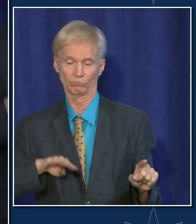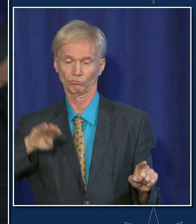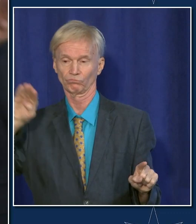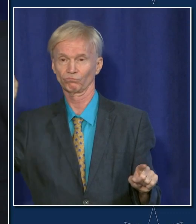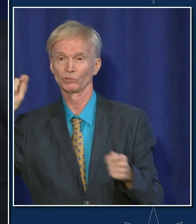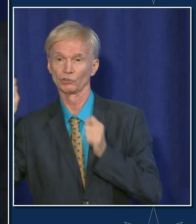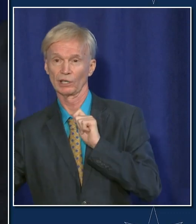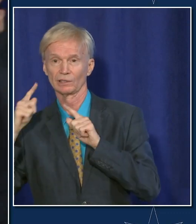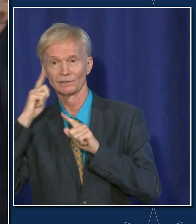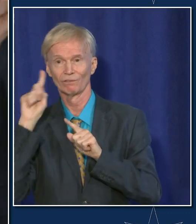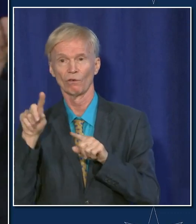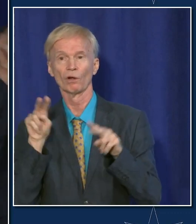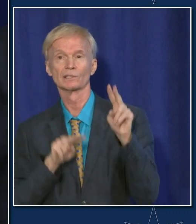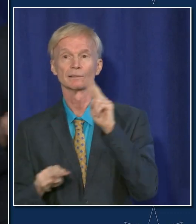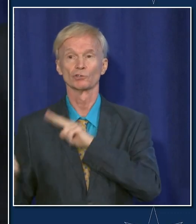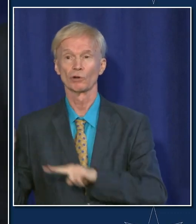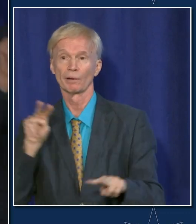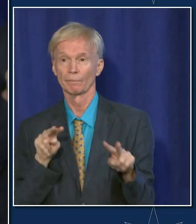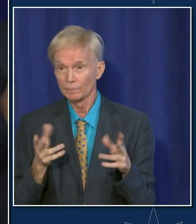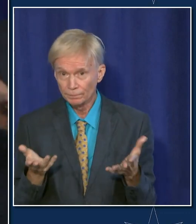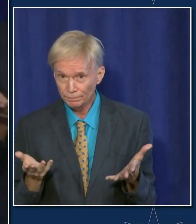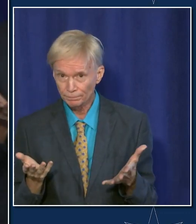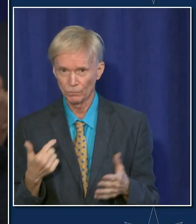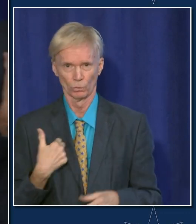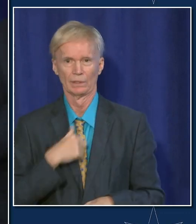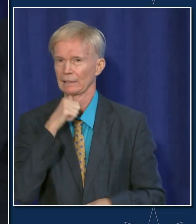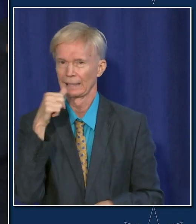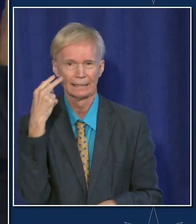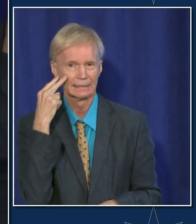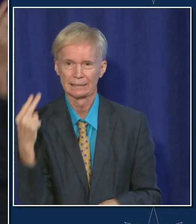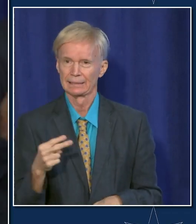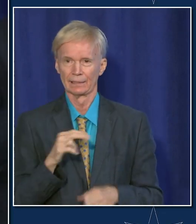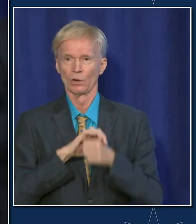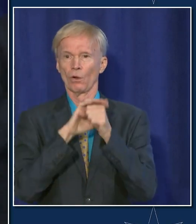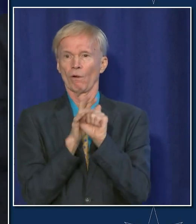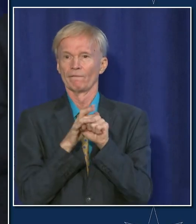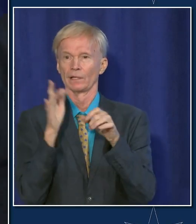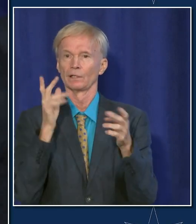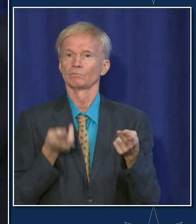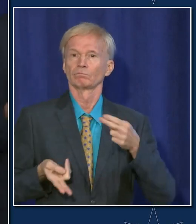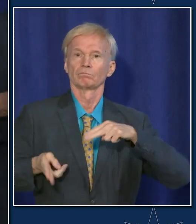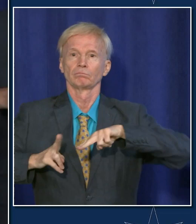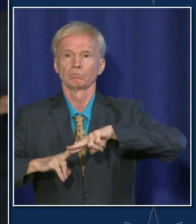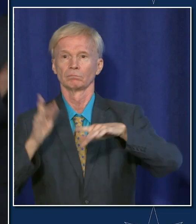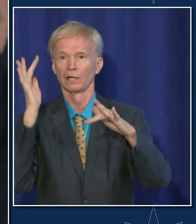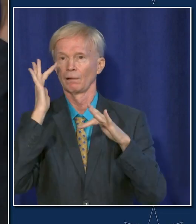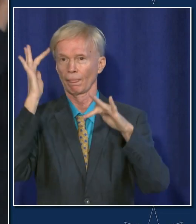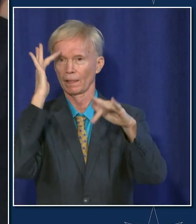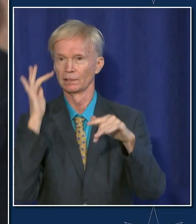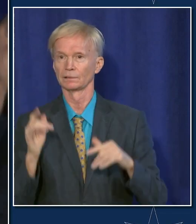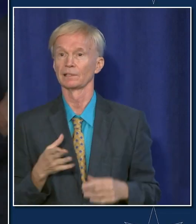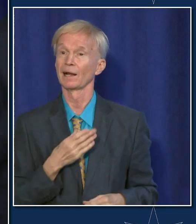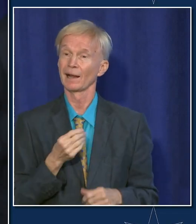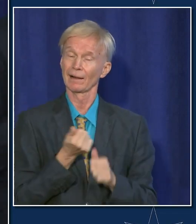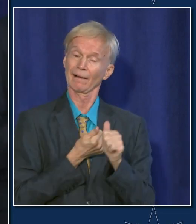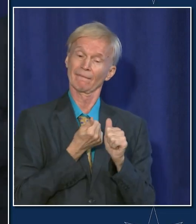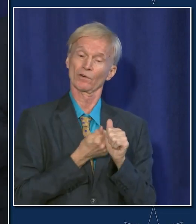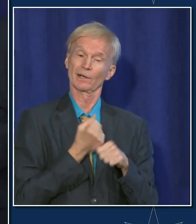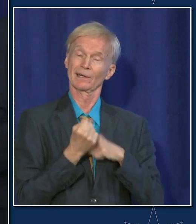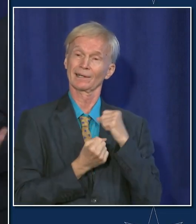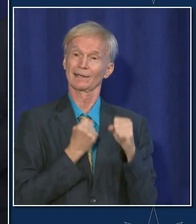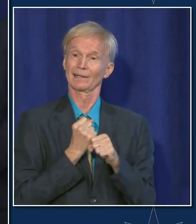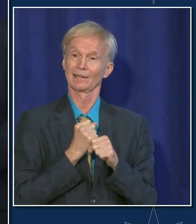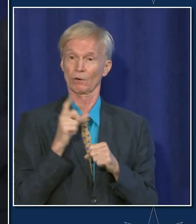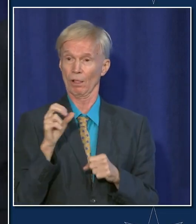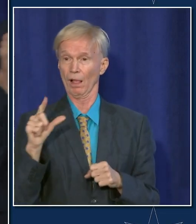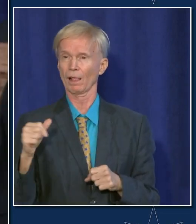we call syndromic surveillance? We didn't see any changes in COVID-like illness patterns. And we also specifically every year for LALApalooza, we actually